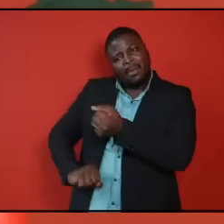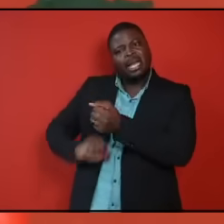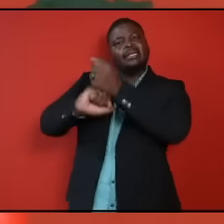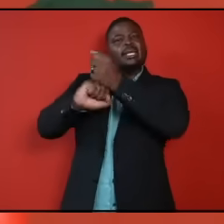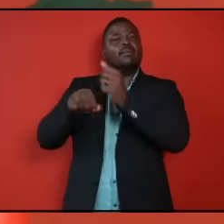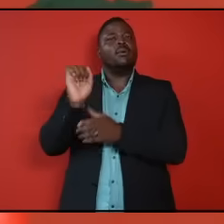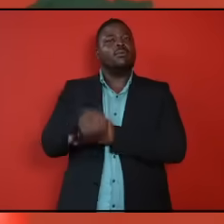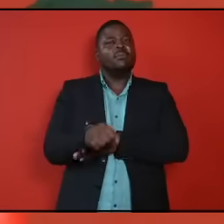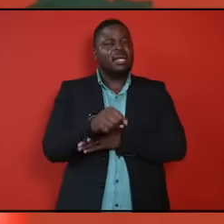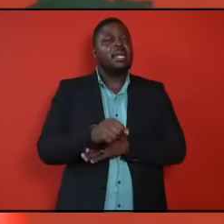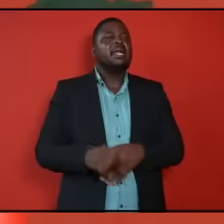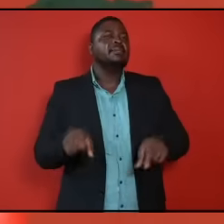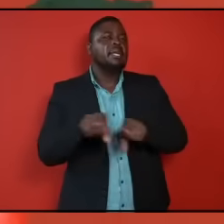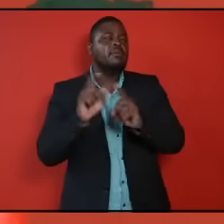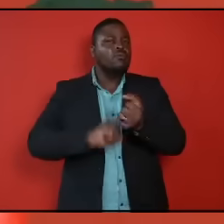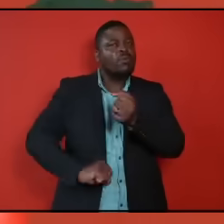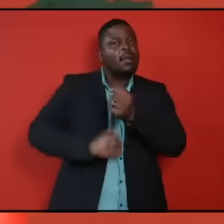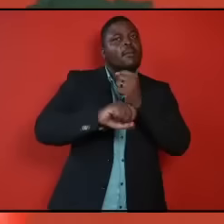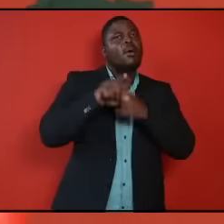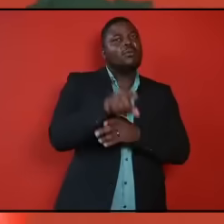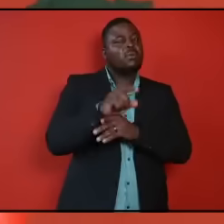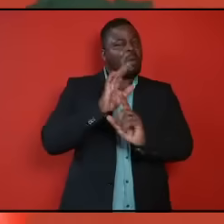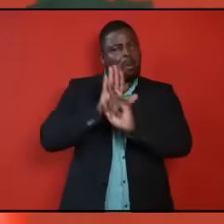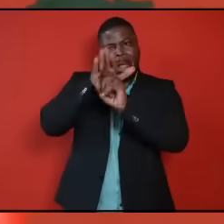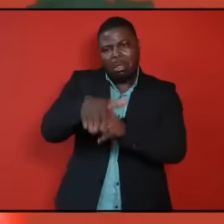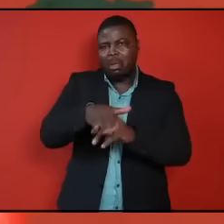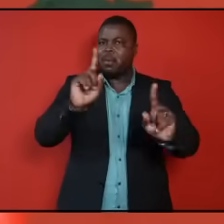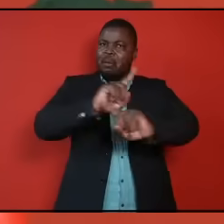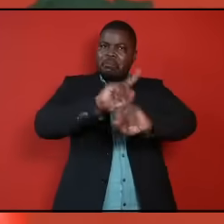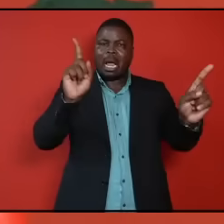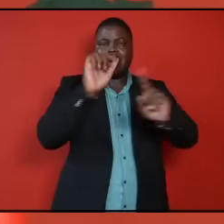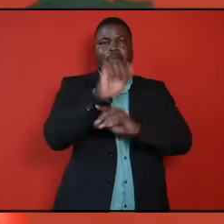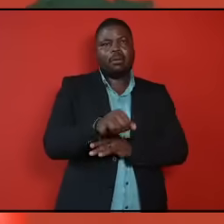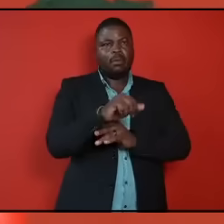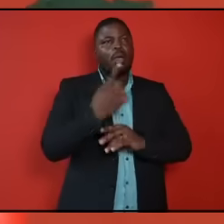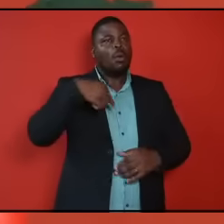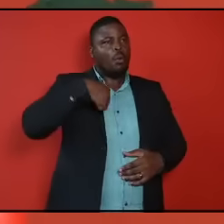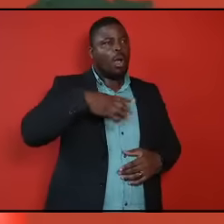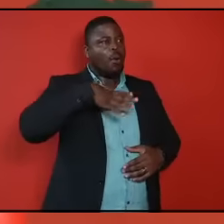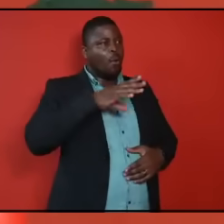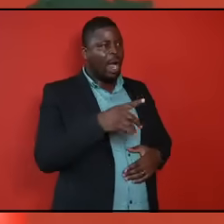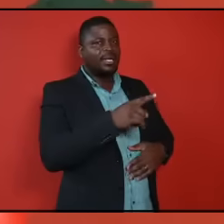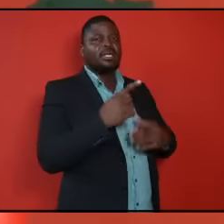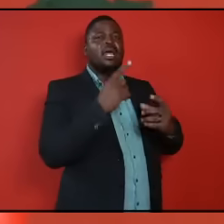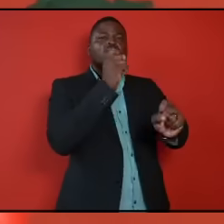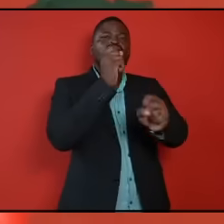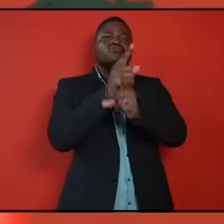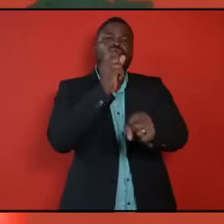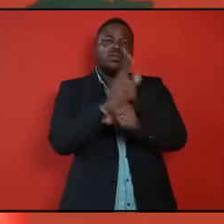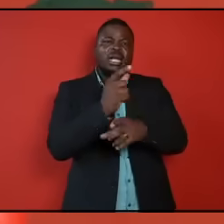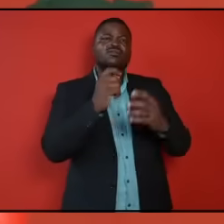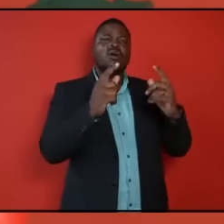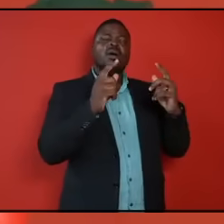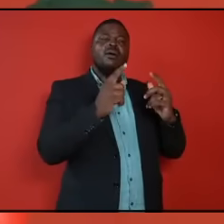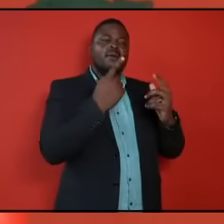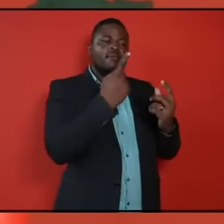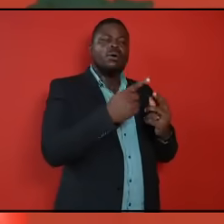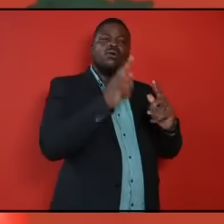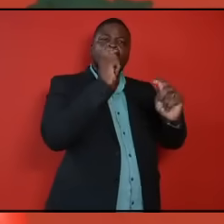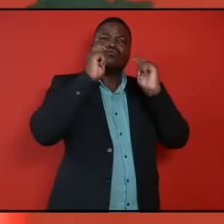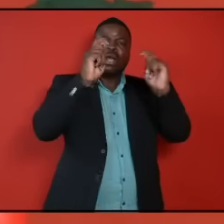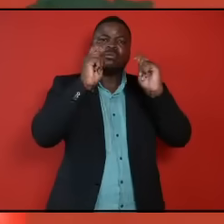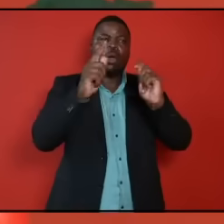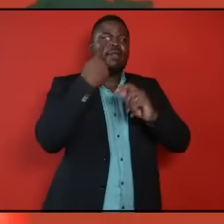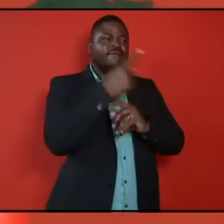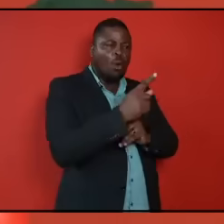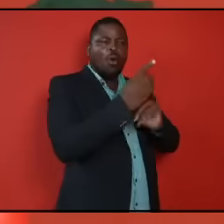without exploitation or humiliation, while calling for safe, state-led scholar transport and the regulation of those